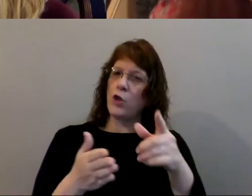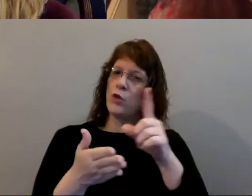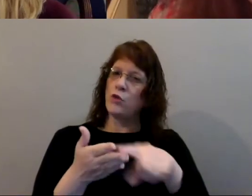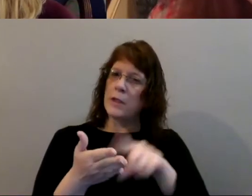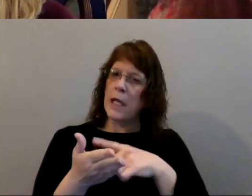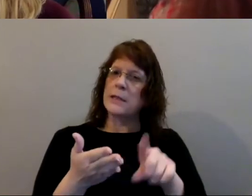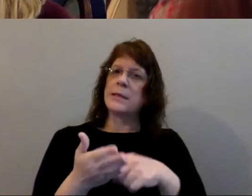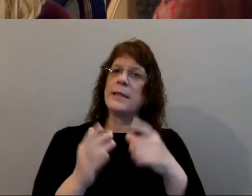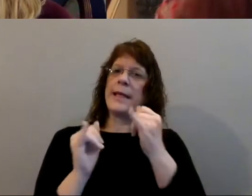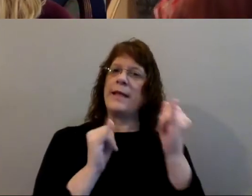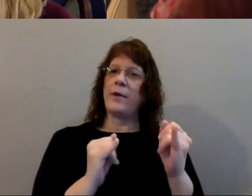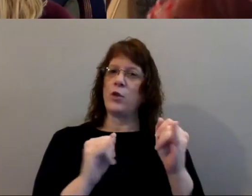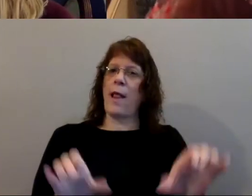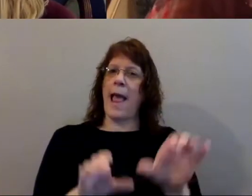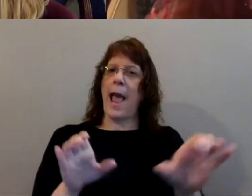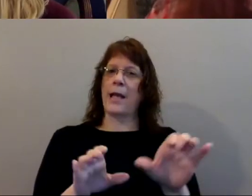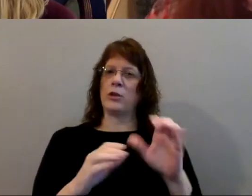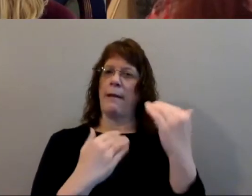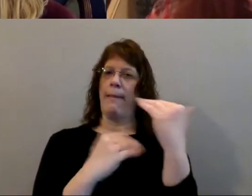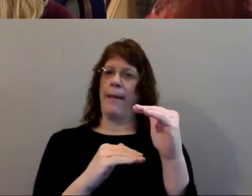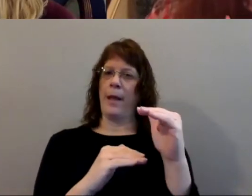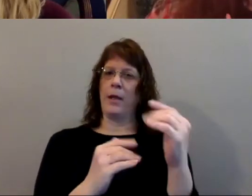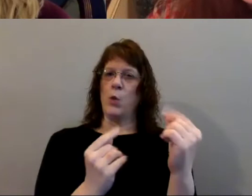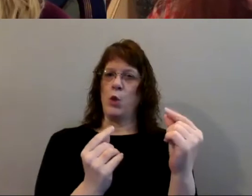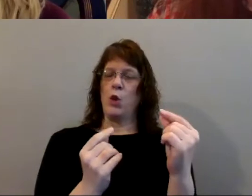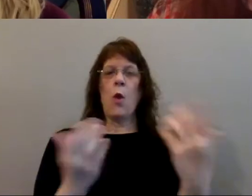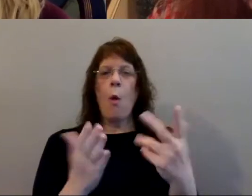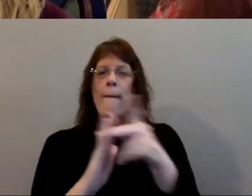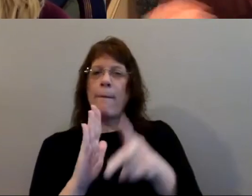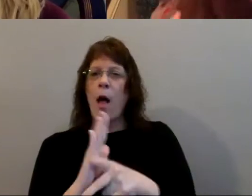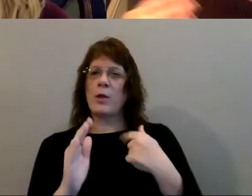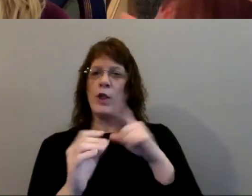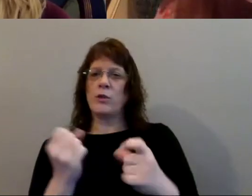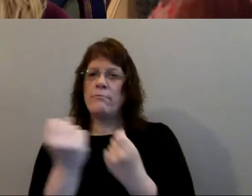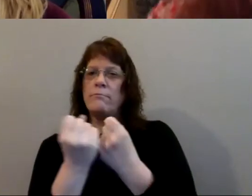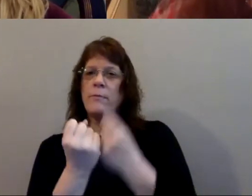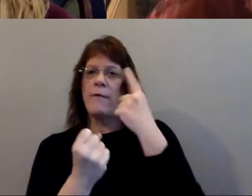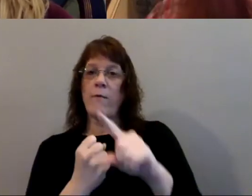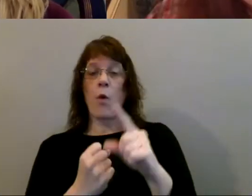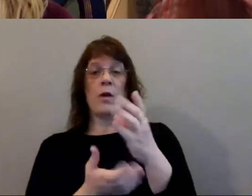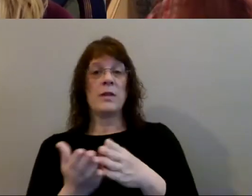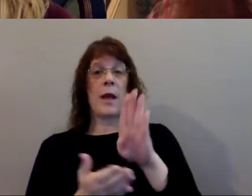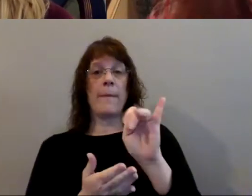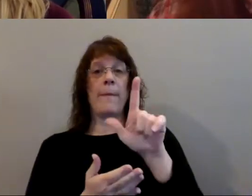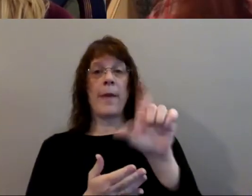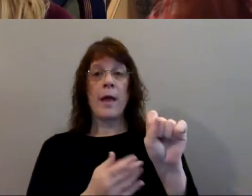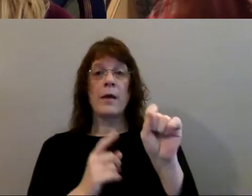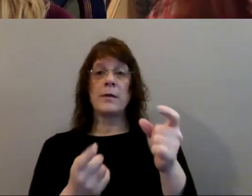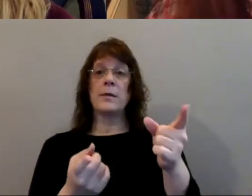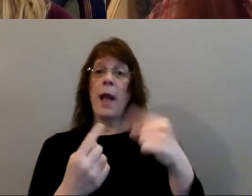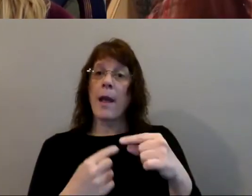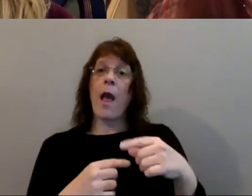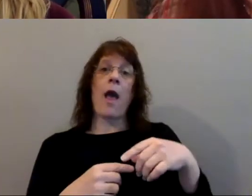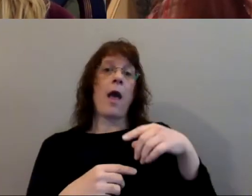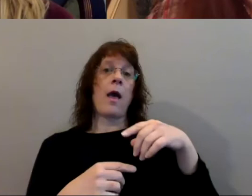able to get us so far. So what policies do you think we should advocate for? Like, are there bills that are coming up in states or federally?